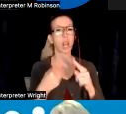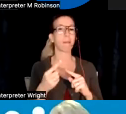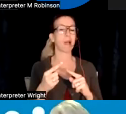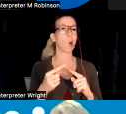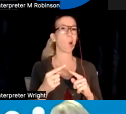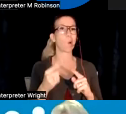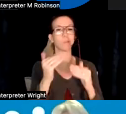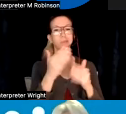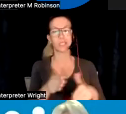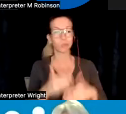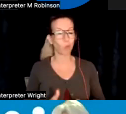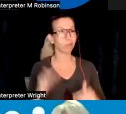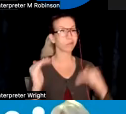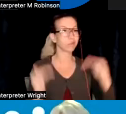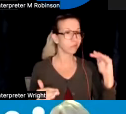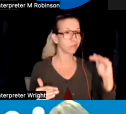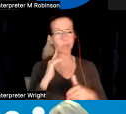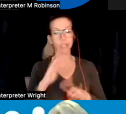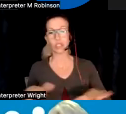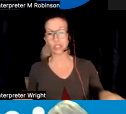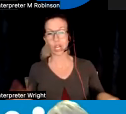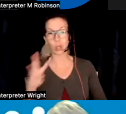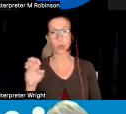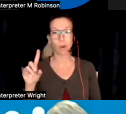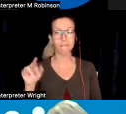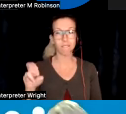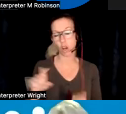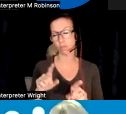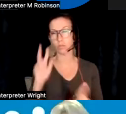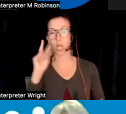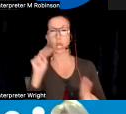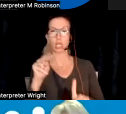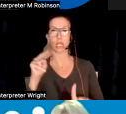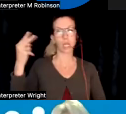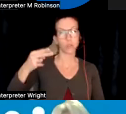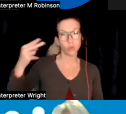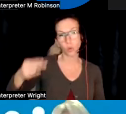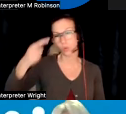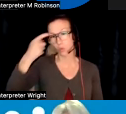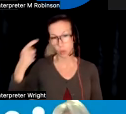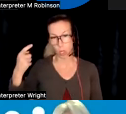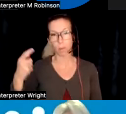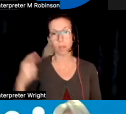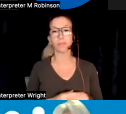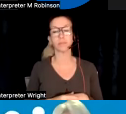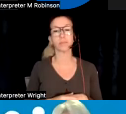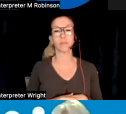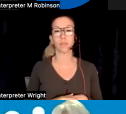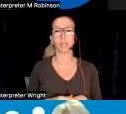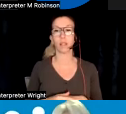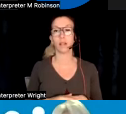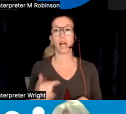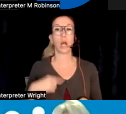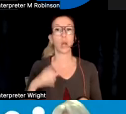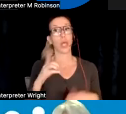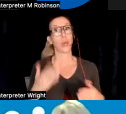in child welfare, as well as just a historical trauma reference. And so I would really